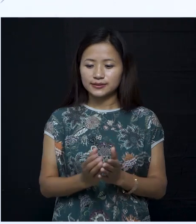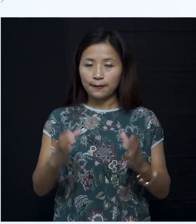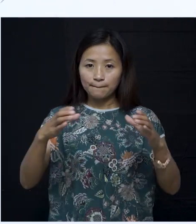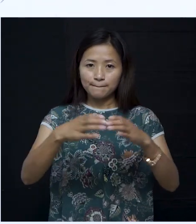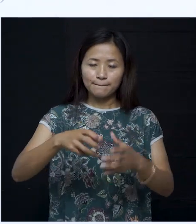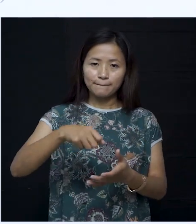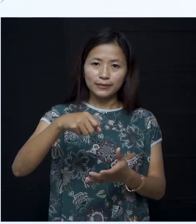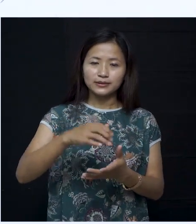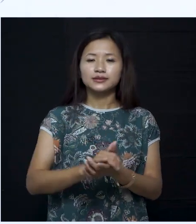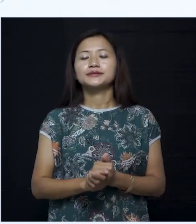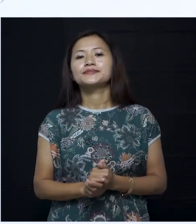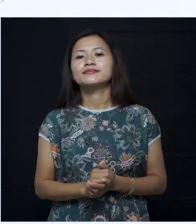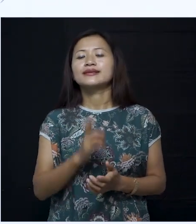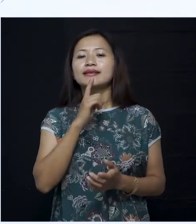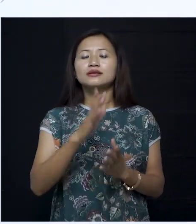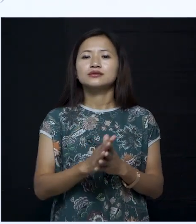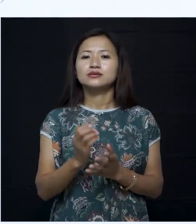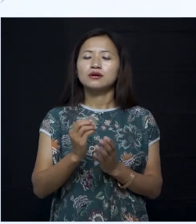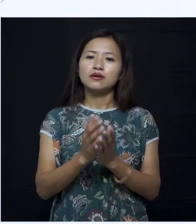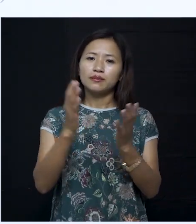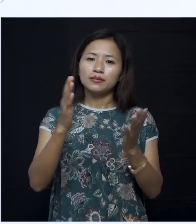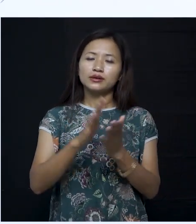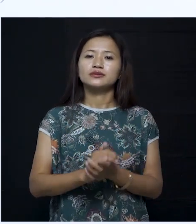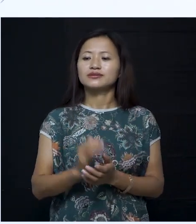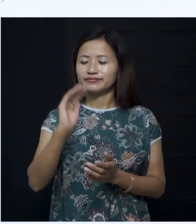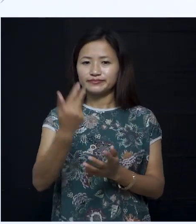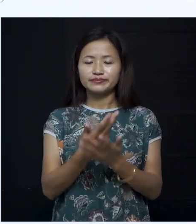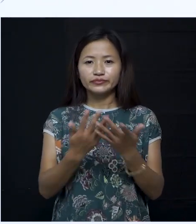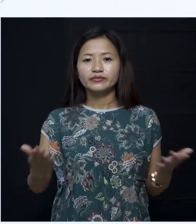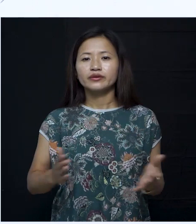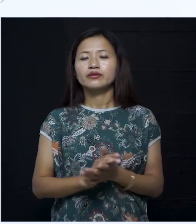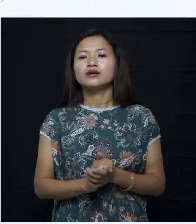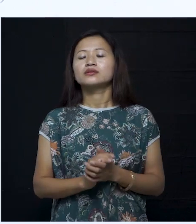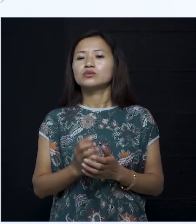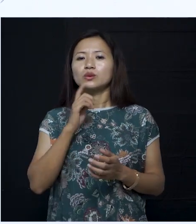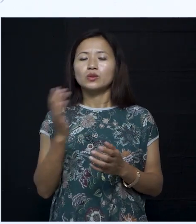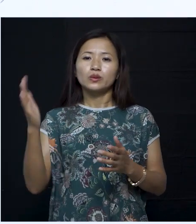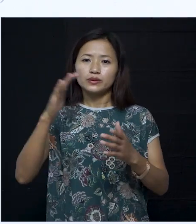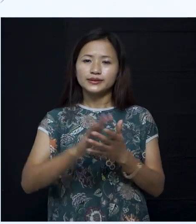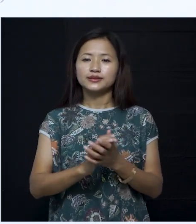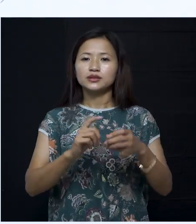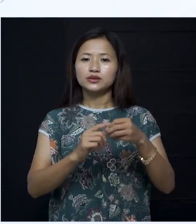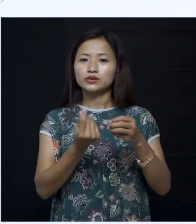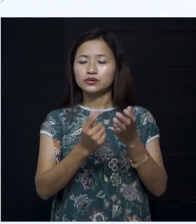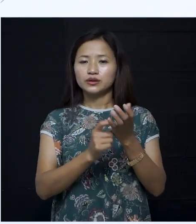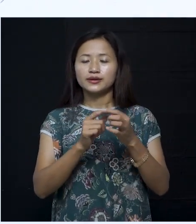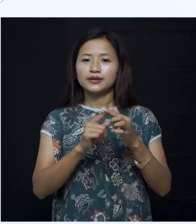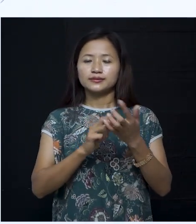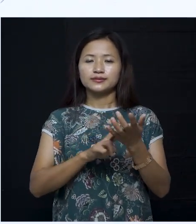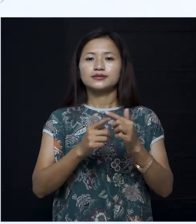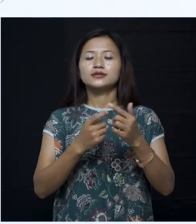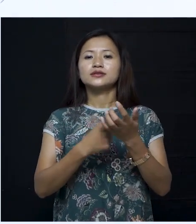these words that tells you the amount of something are called as quantifiers. Okay, I'm going to explain to